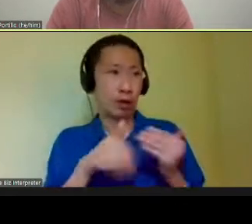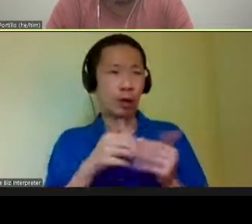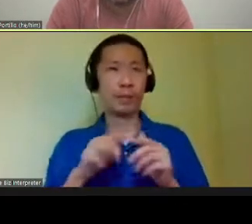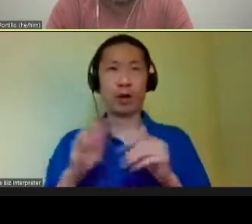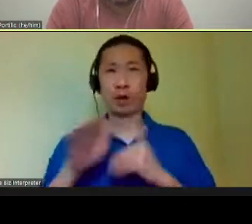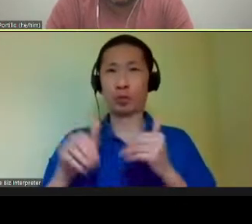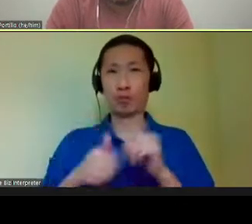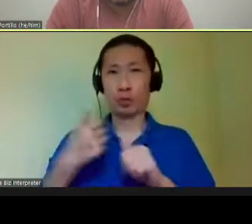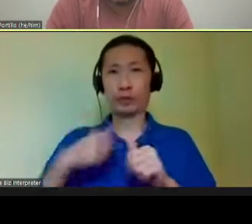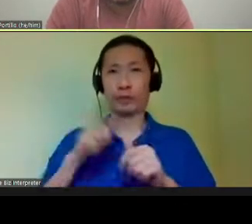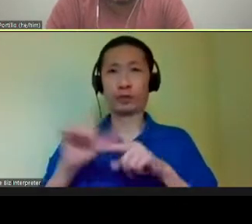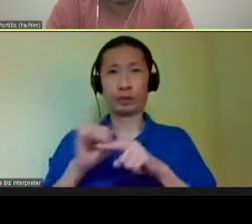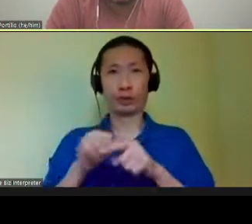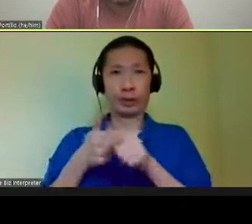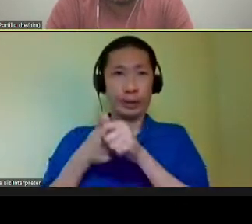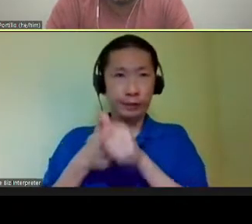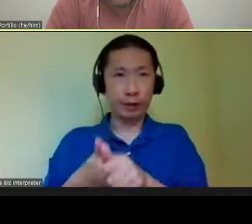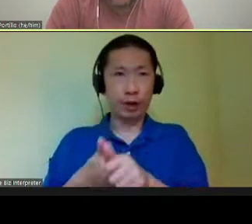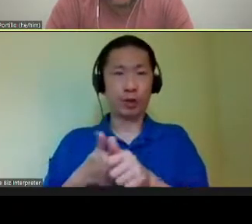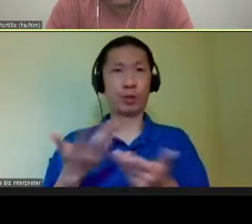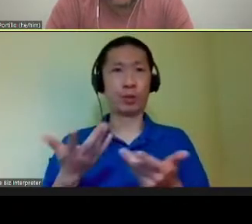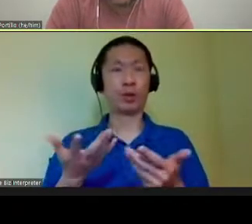under.